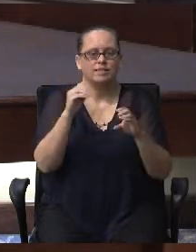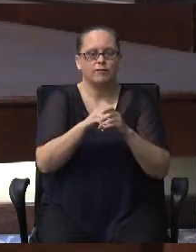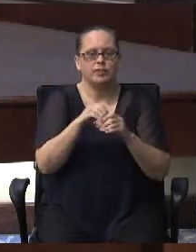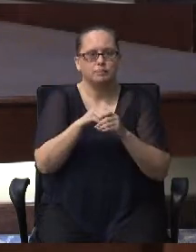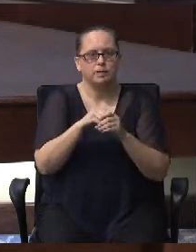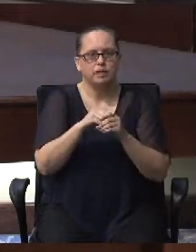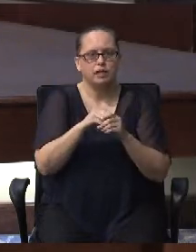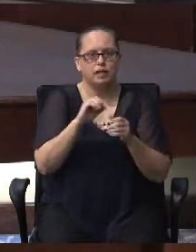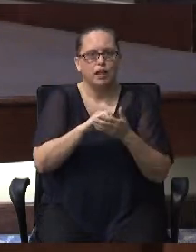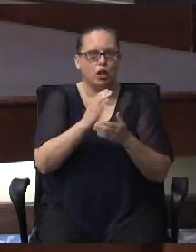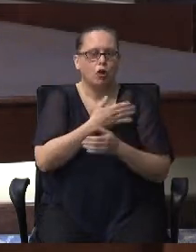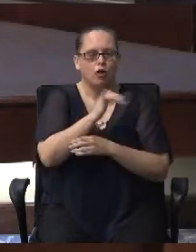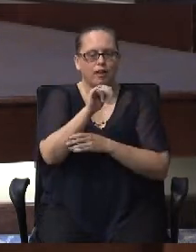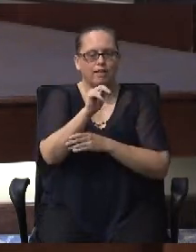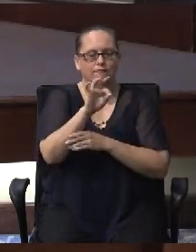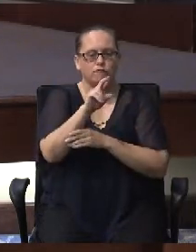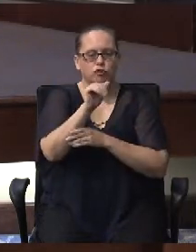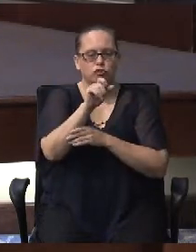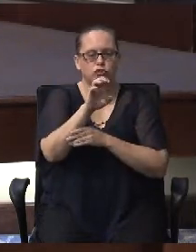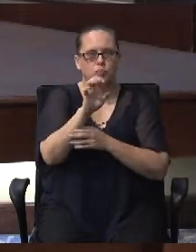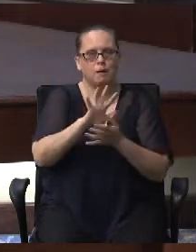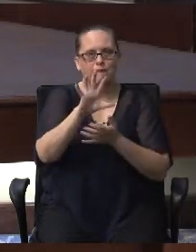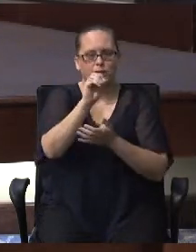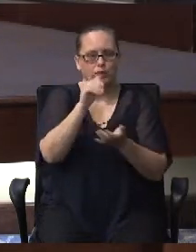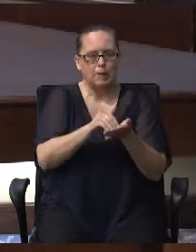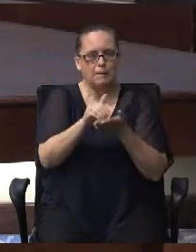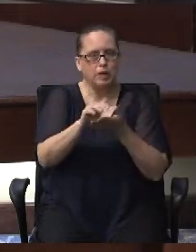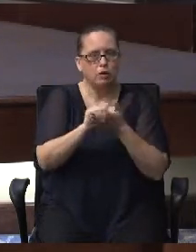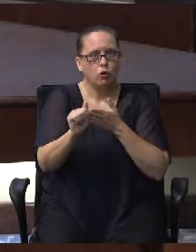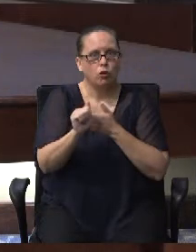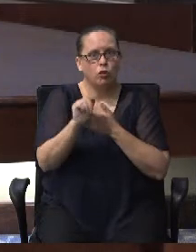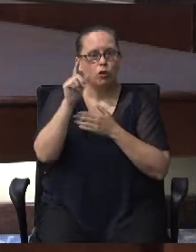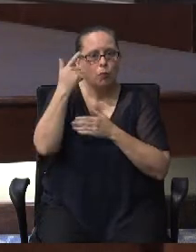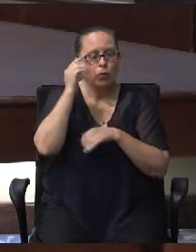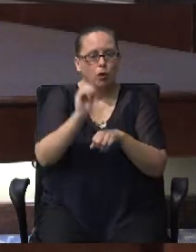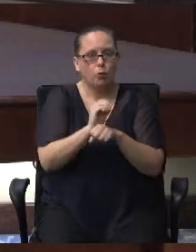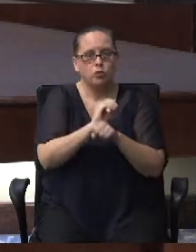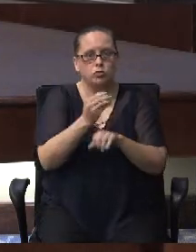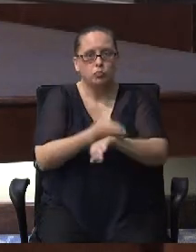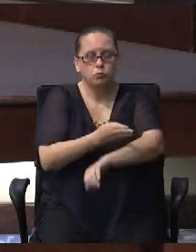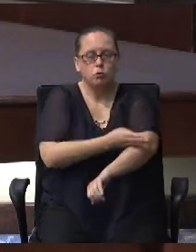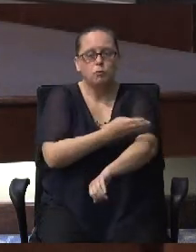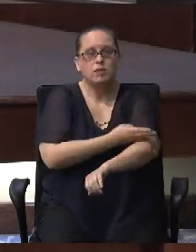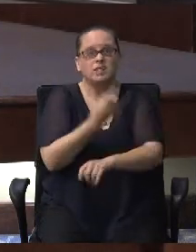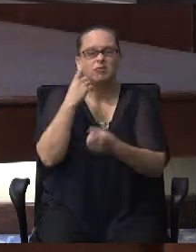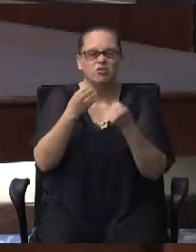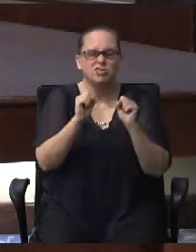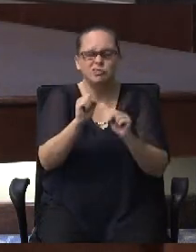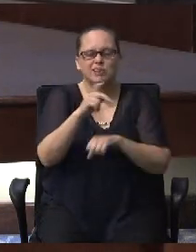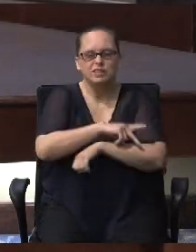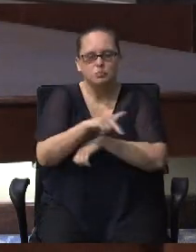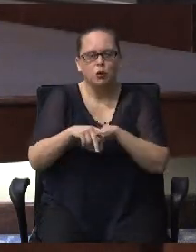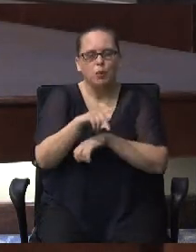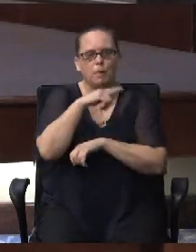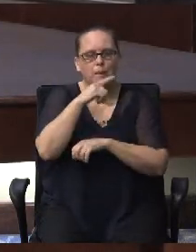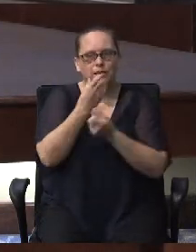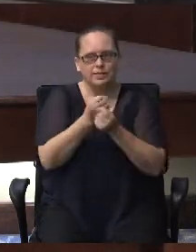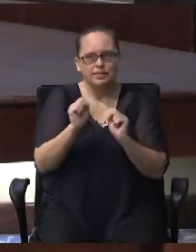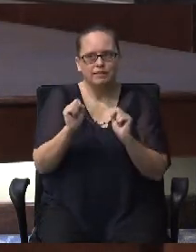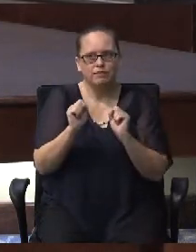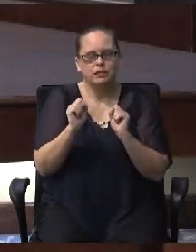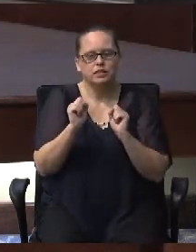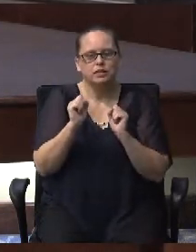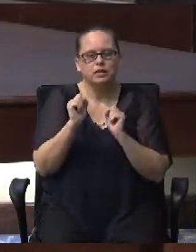our infrastructure, approximately $50 million in governmental operational improvements for streets, parks, and public safety facilities.